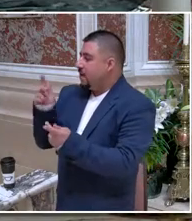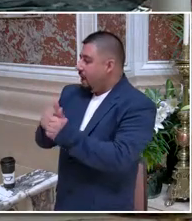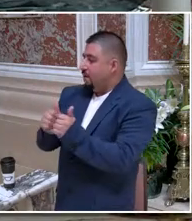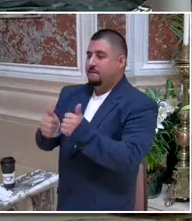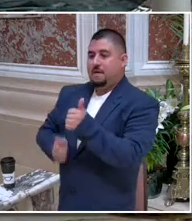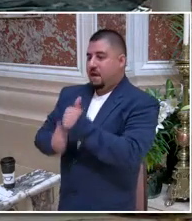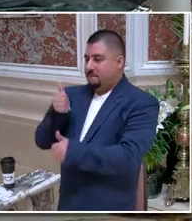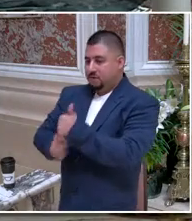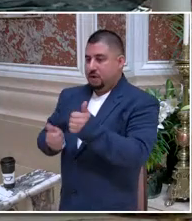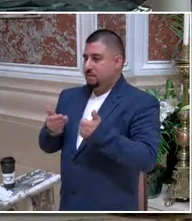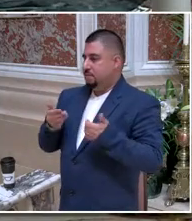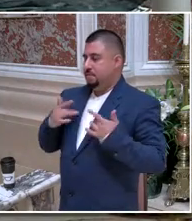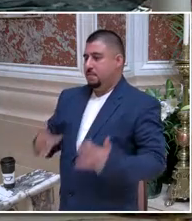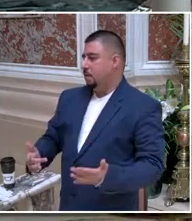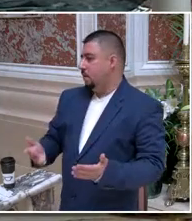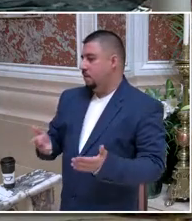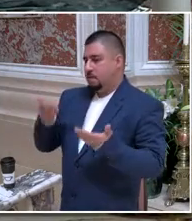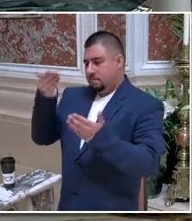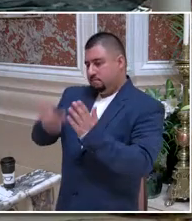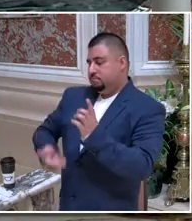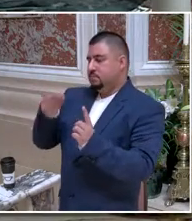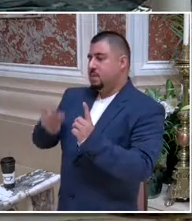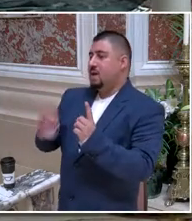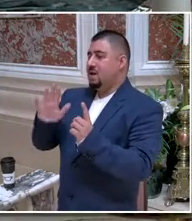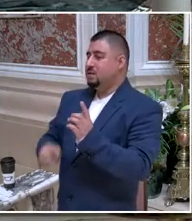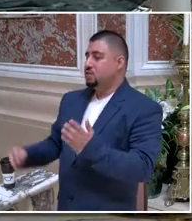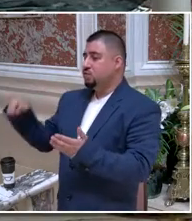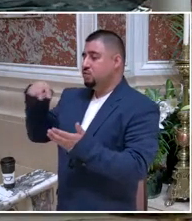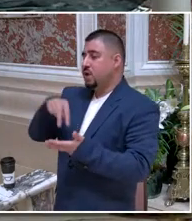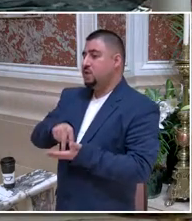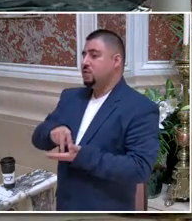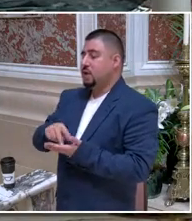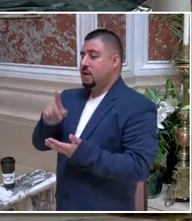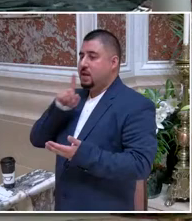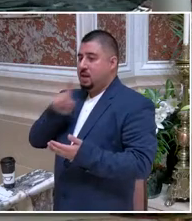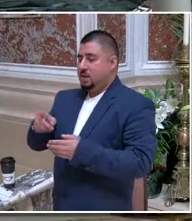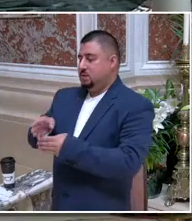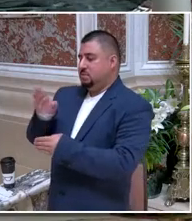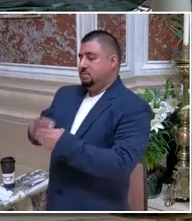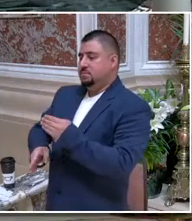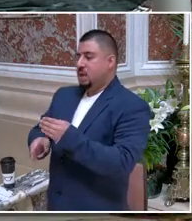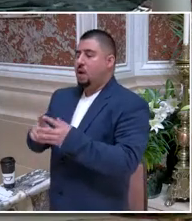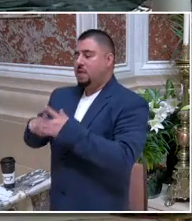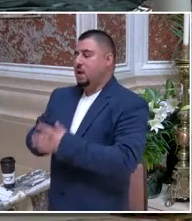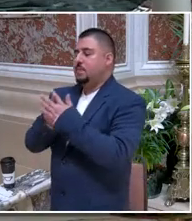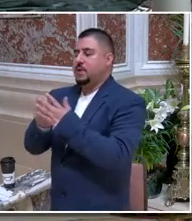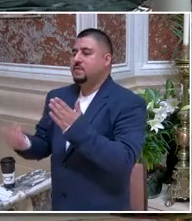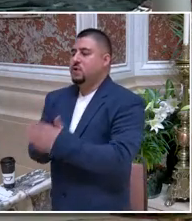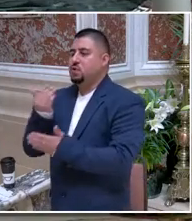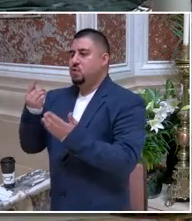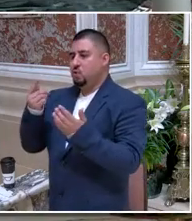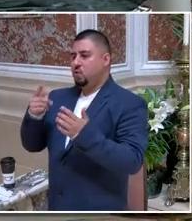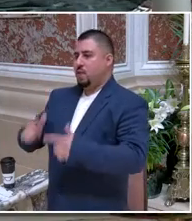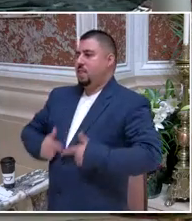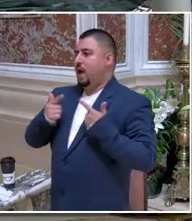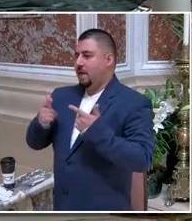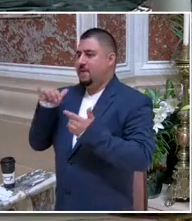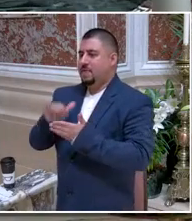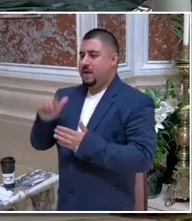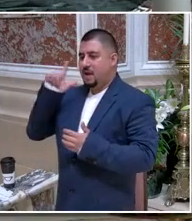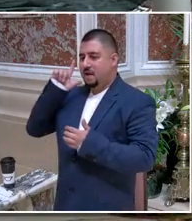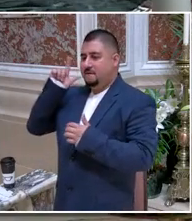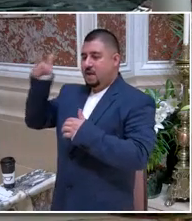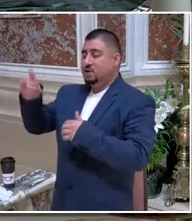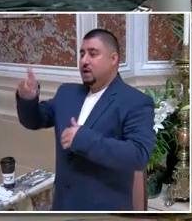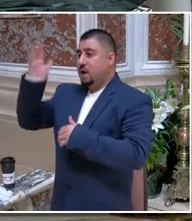fashion, and his resurrection is the commencement of a new era that eventually, in